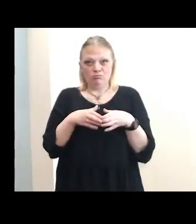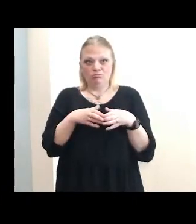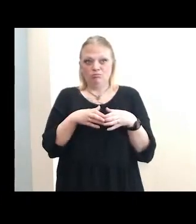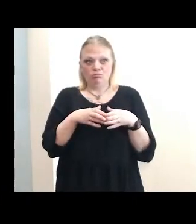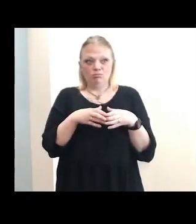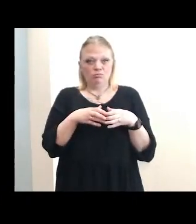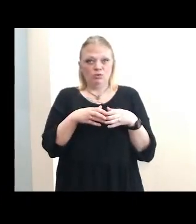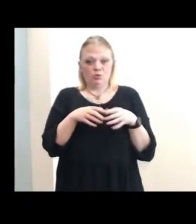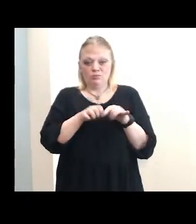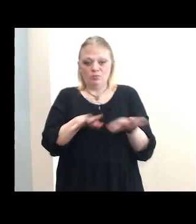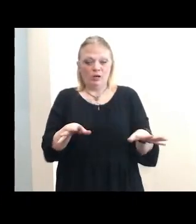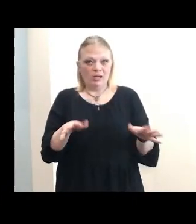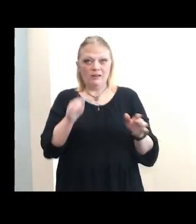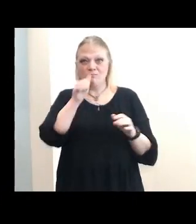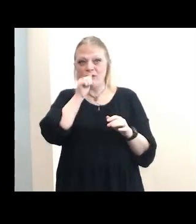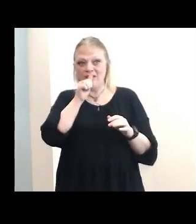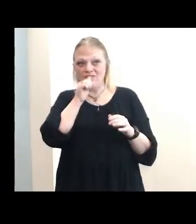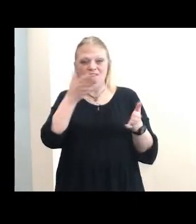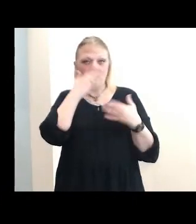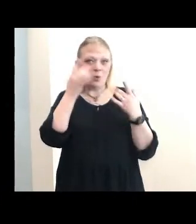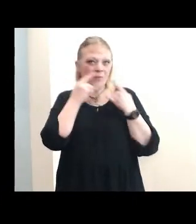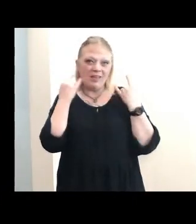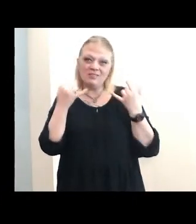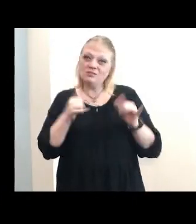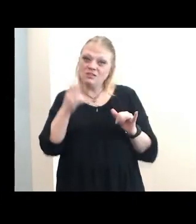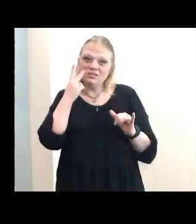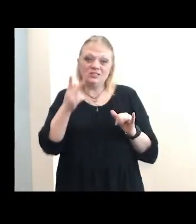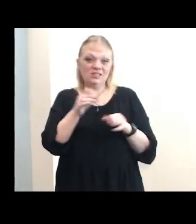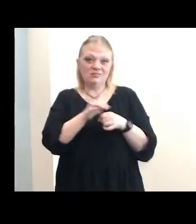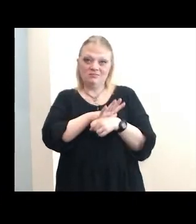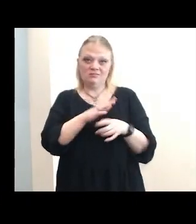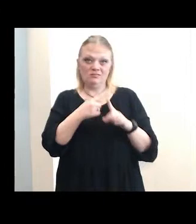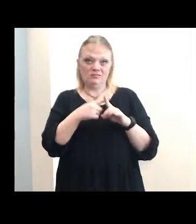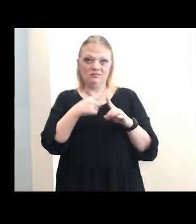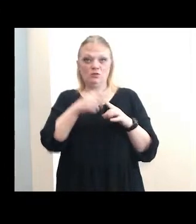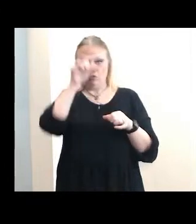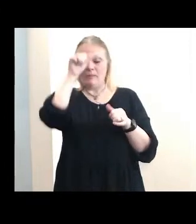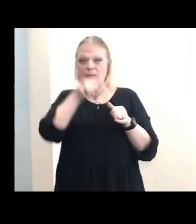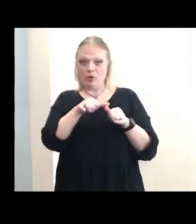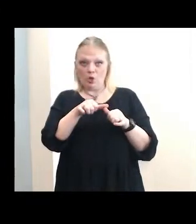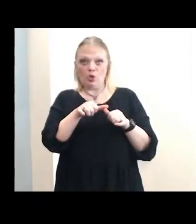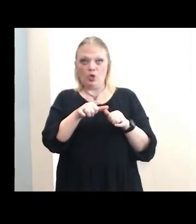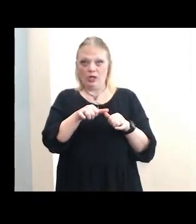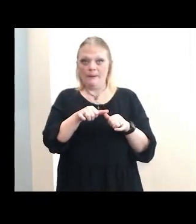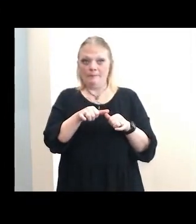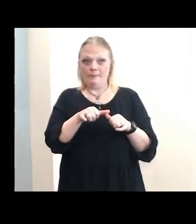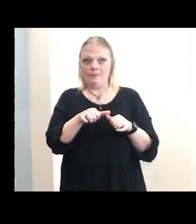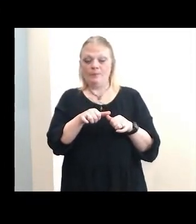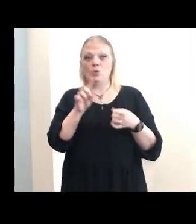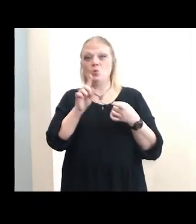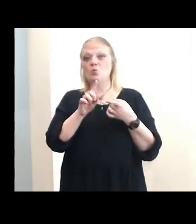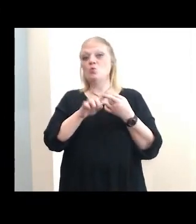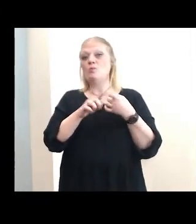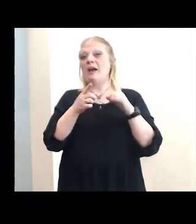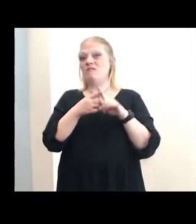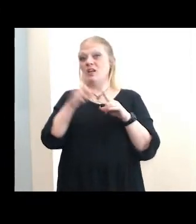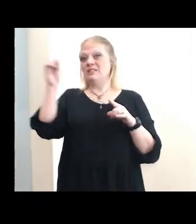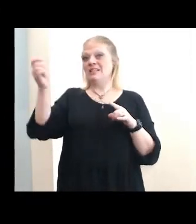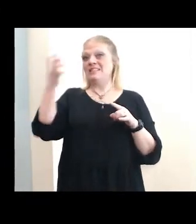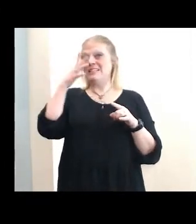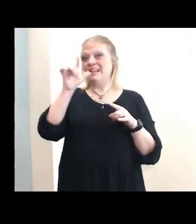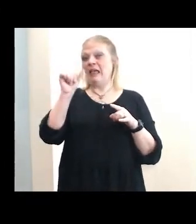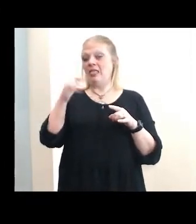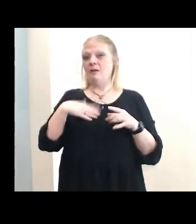private parties and are not wearing masks. So remember that. And to my friends in sunny LA,